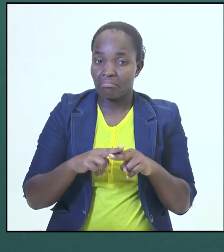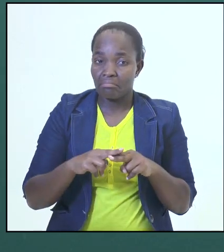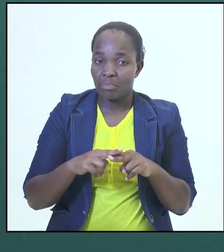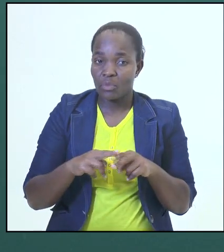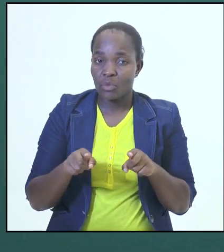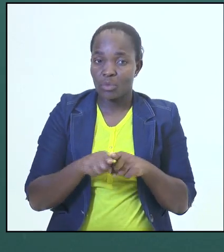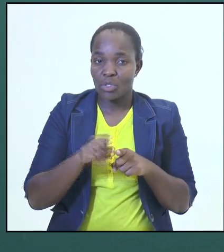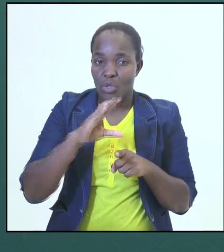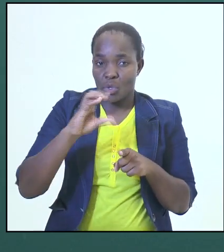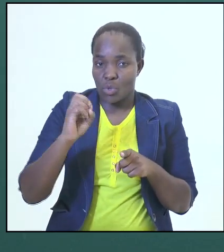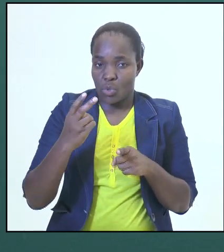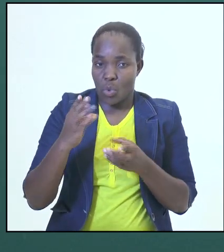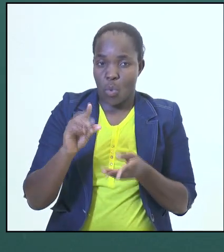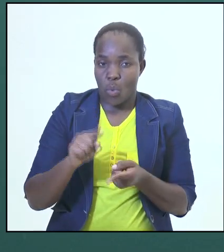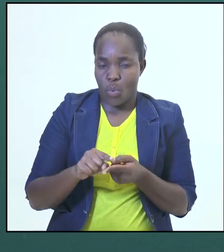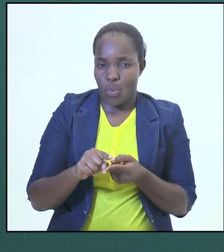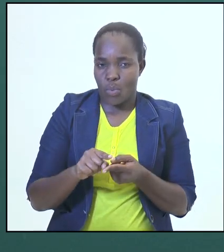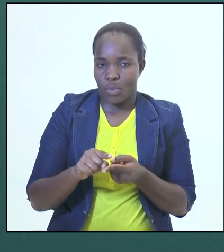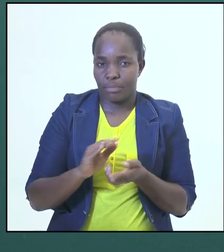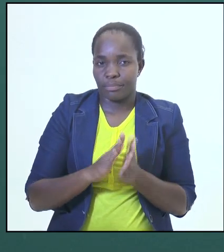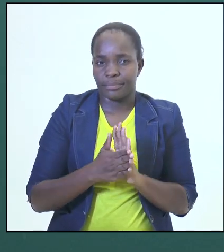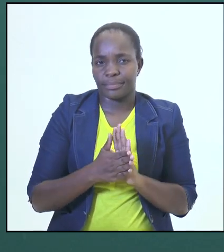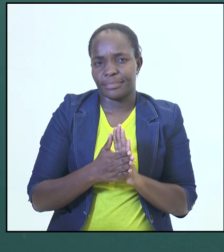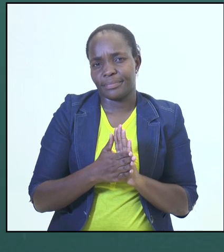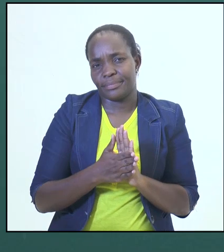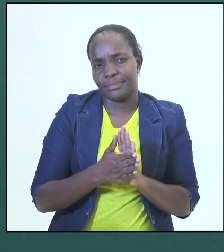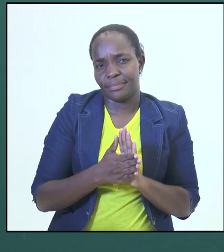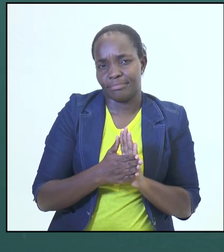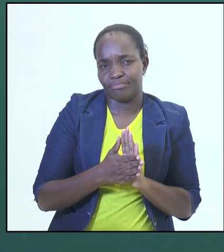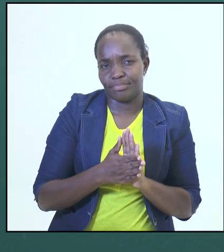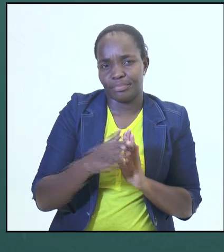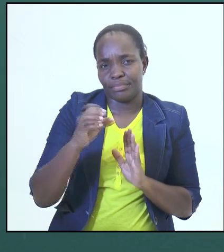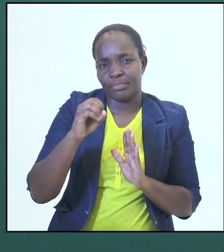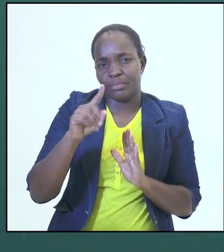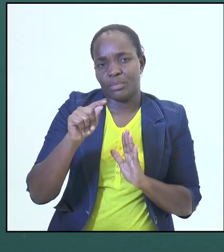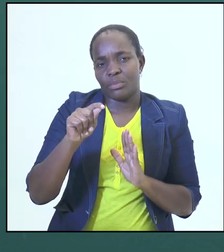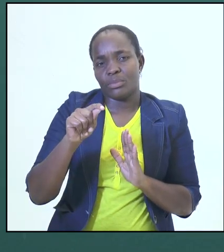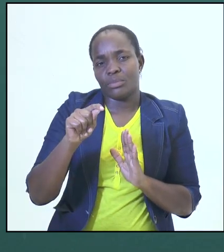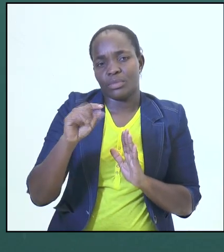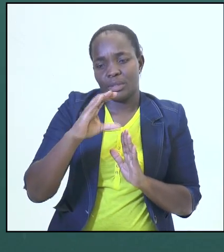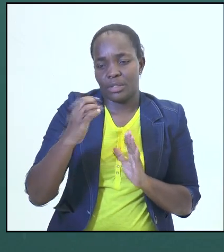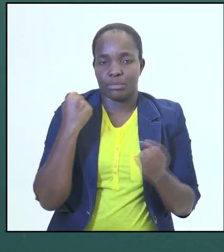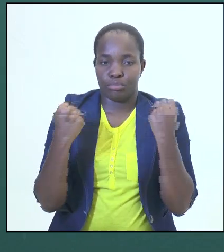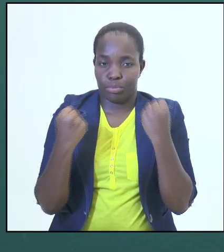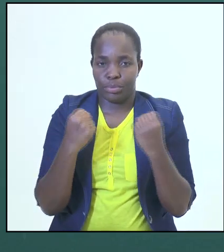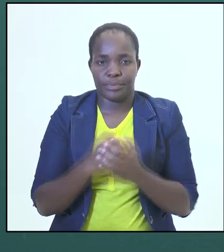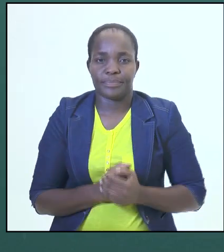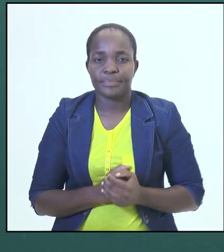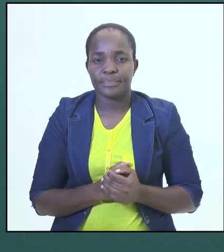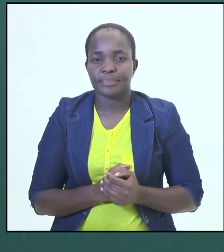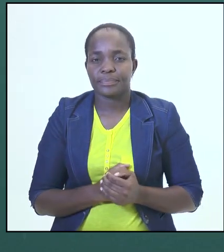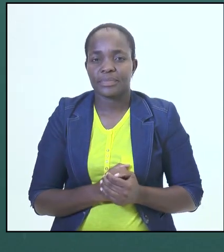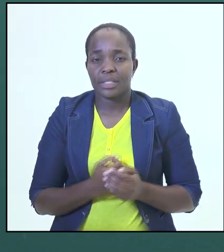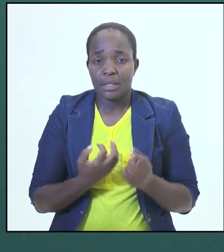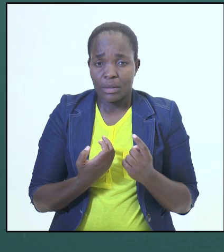carbon dioxide from the air into carbohydrates or starch. Plants get CO2 from the